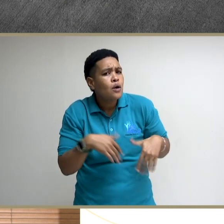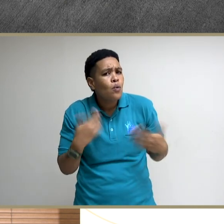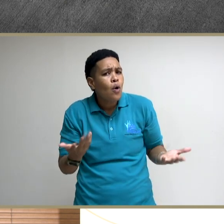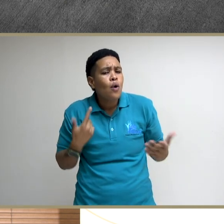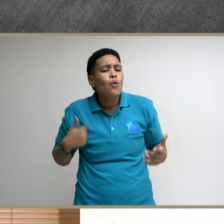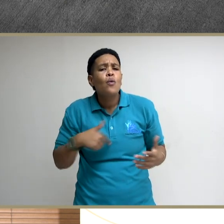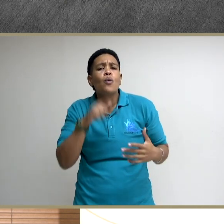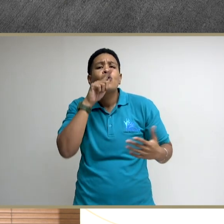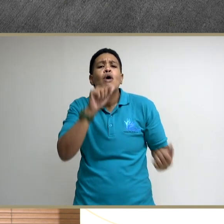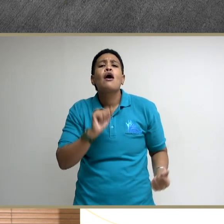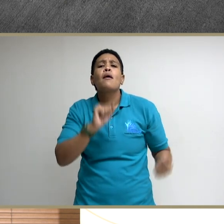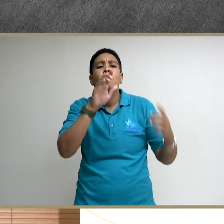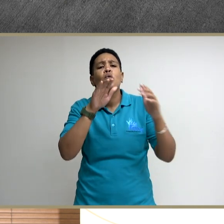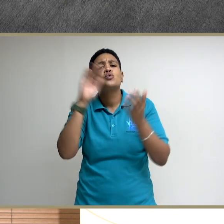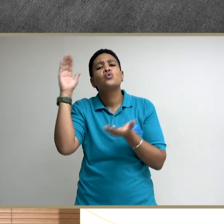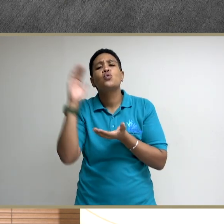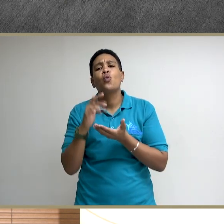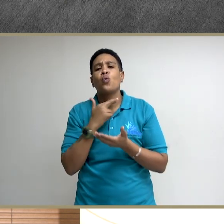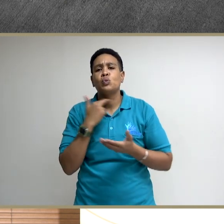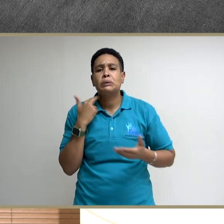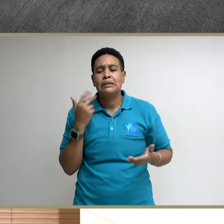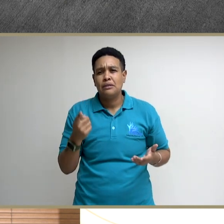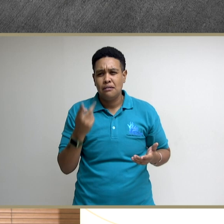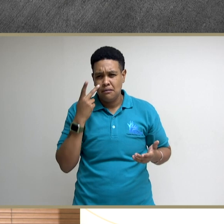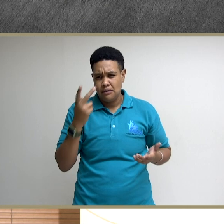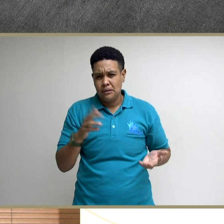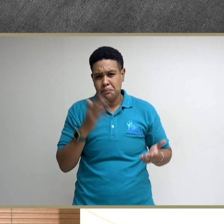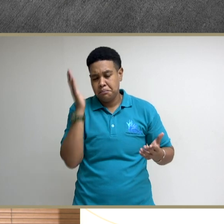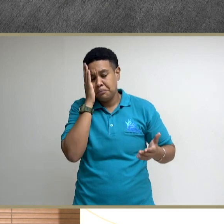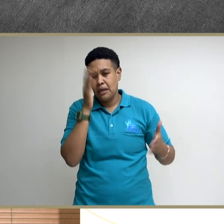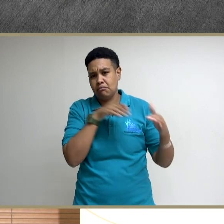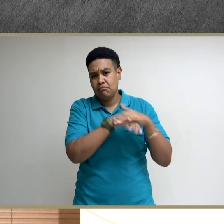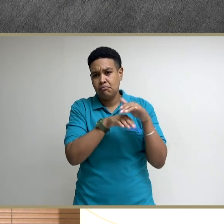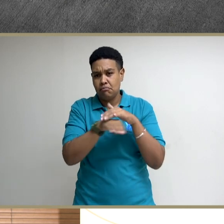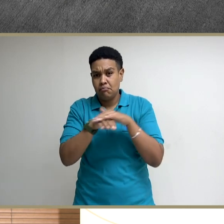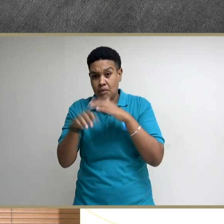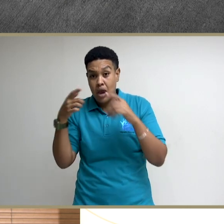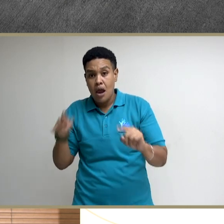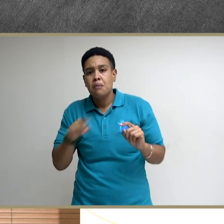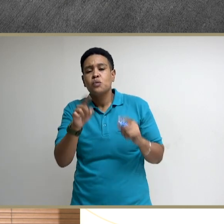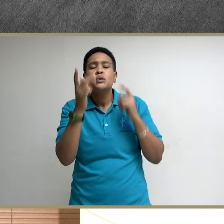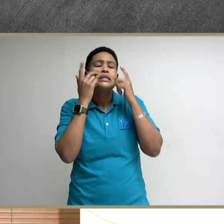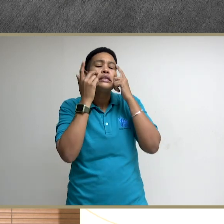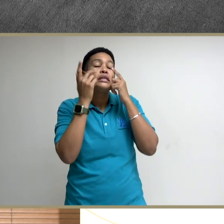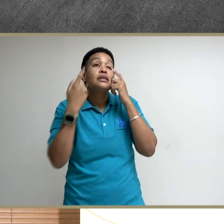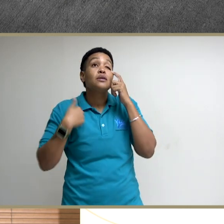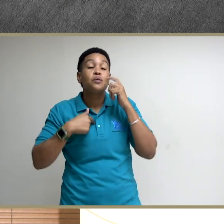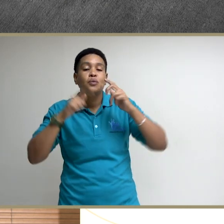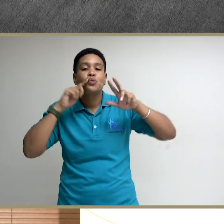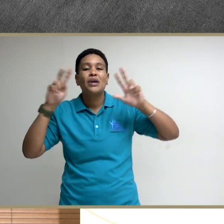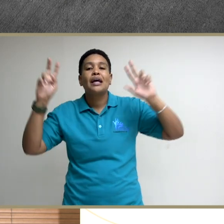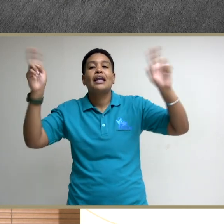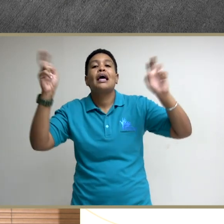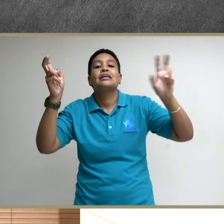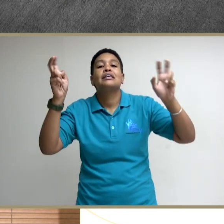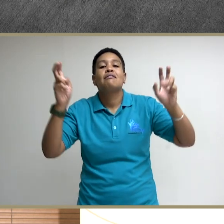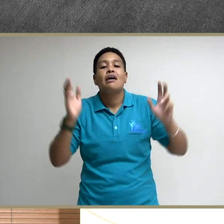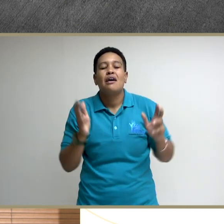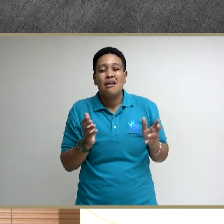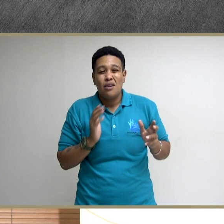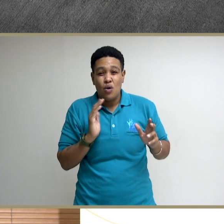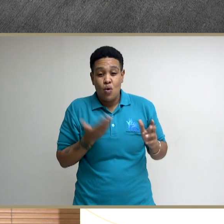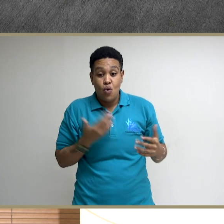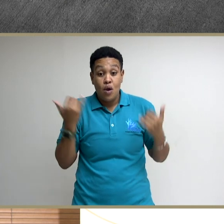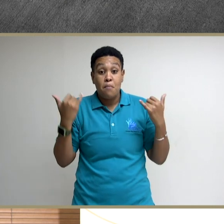be approaching low level of risk in terms of bed occupancy. But you would see where we would have classified our